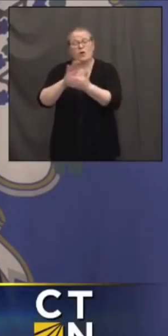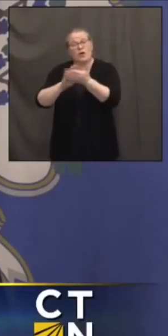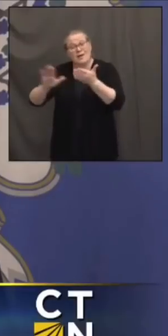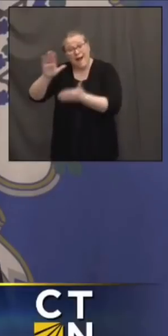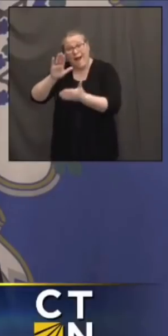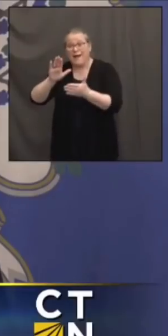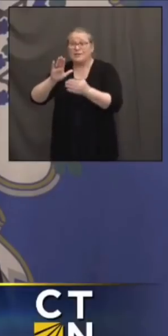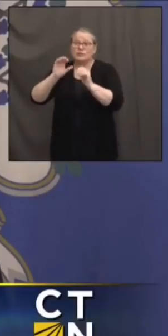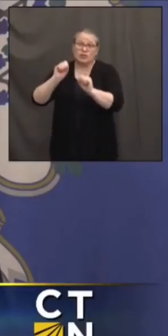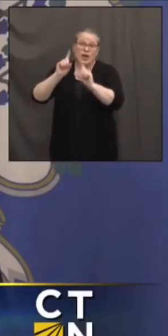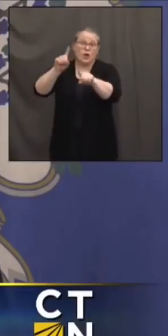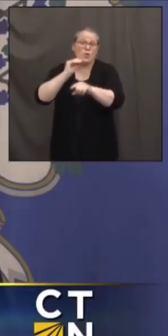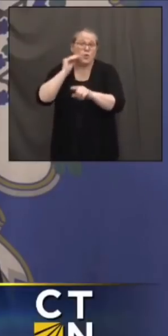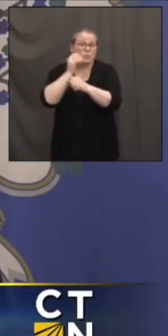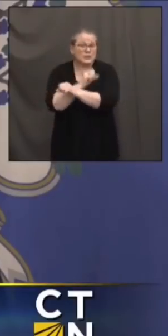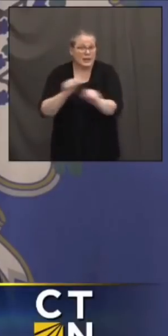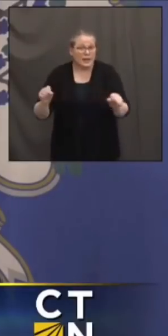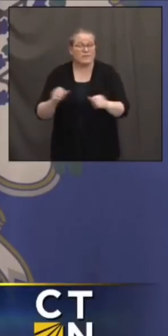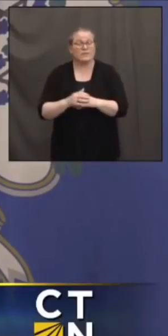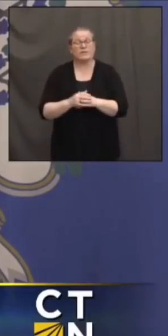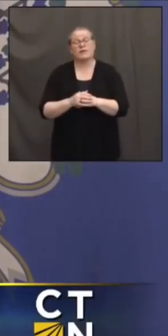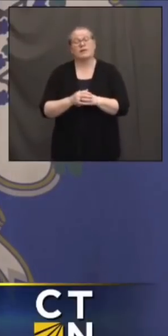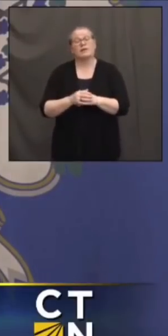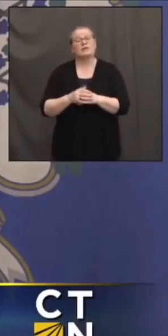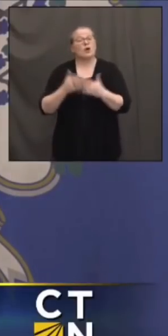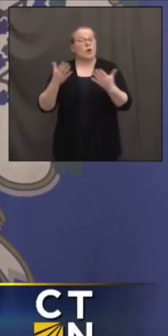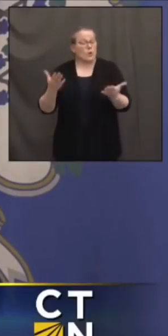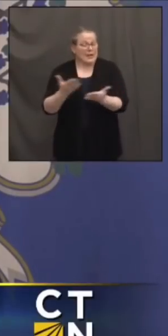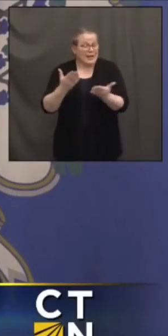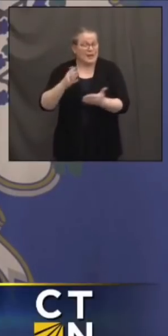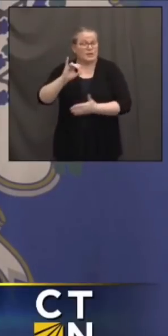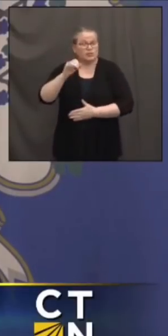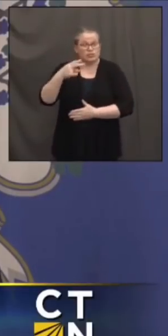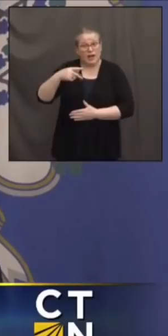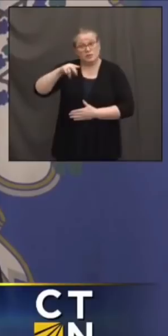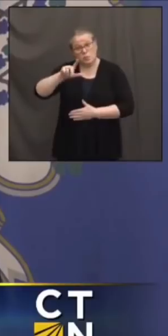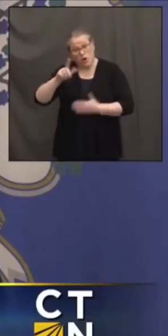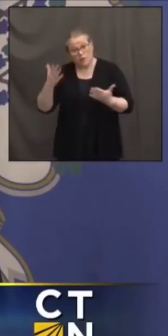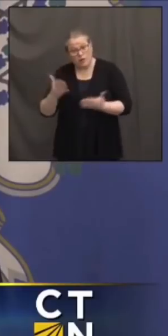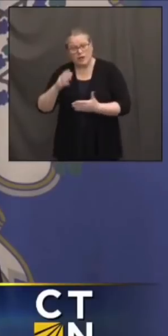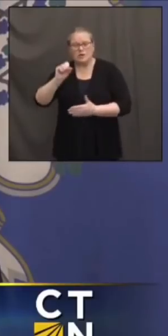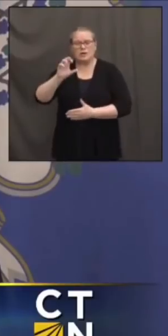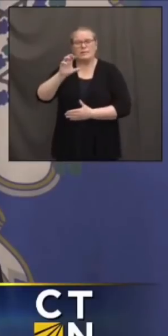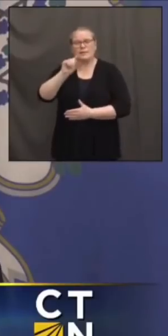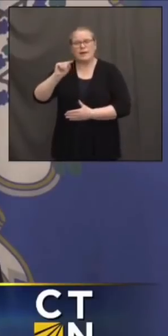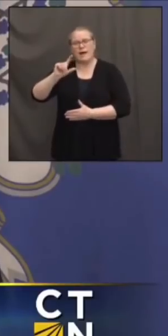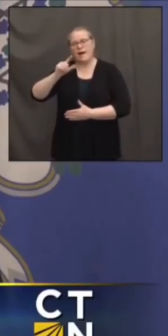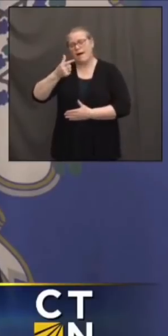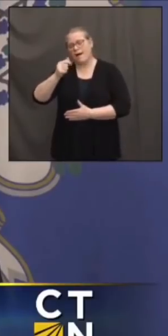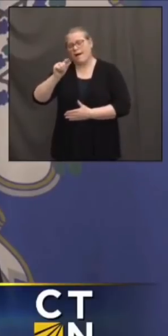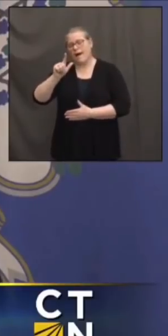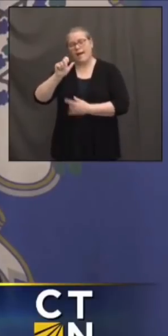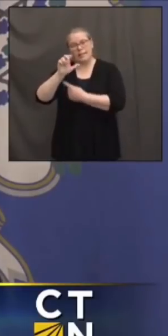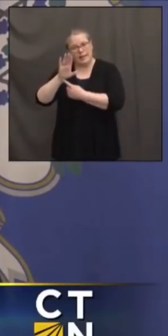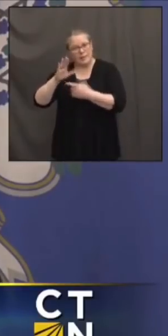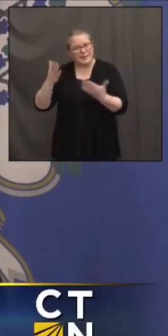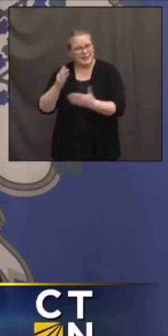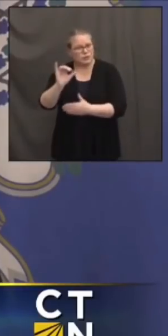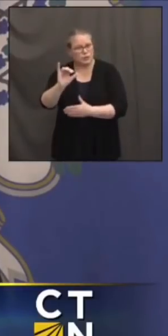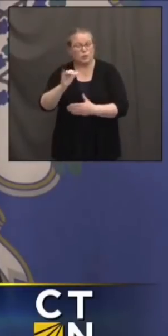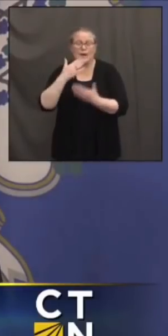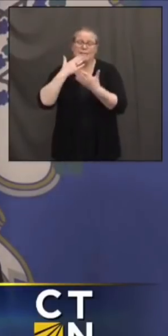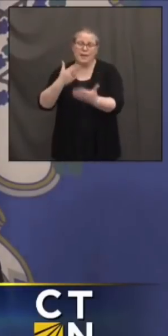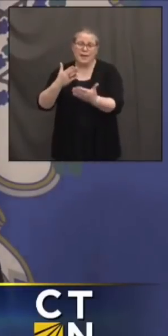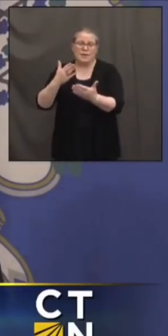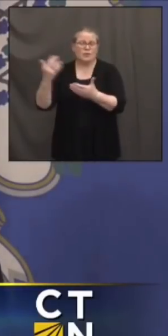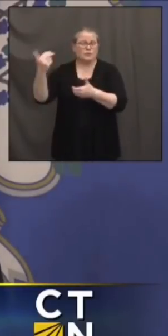With that, we've got Josh and Paul. And as I mentioned before, Scott Gottlieb. Thanks, Scott, so much. Appreciate you being here